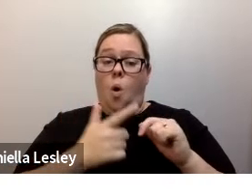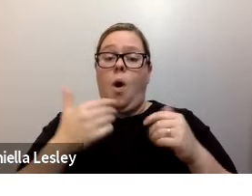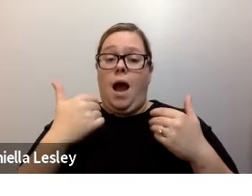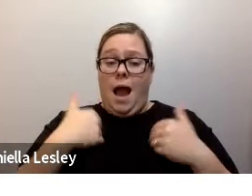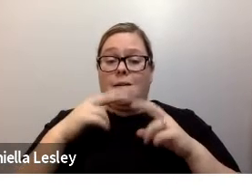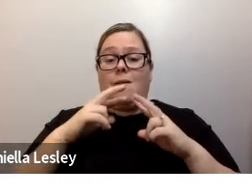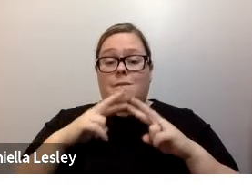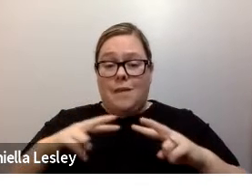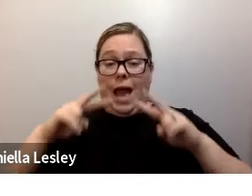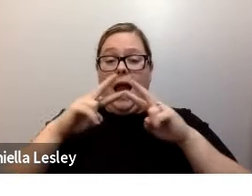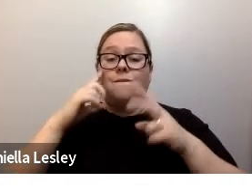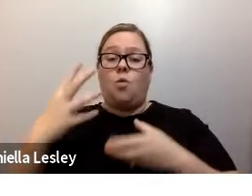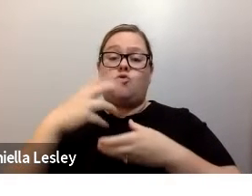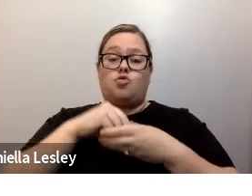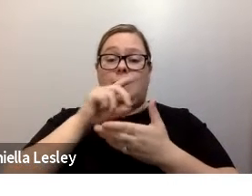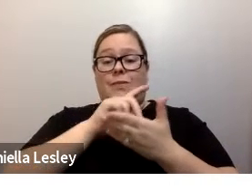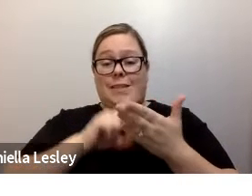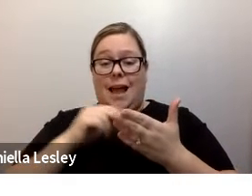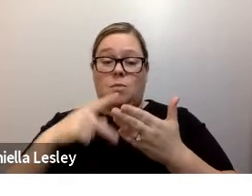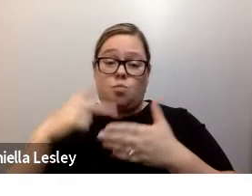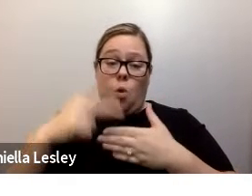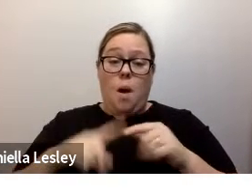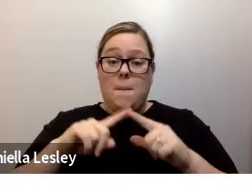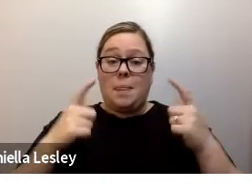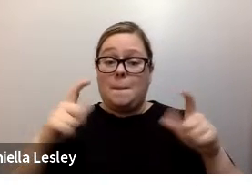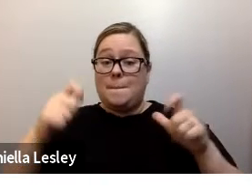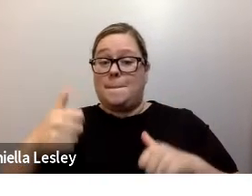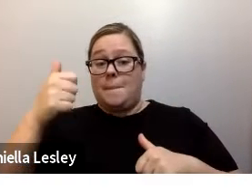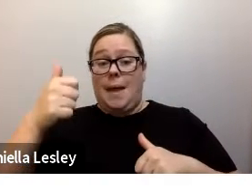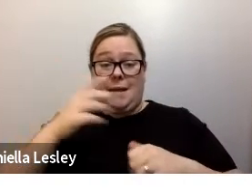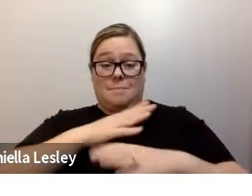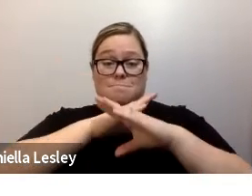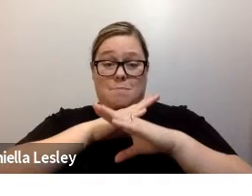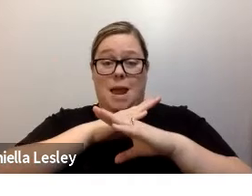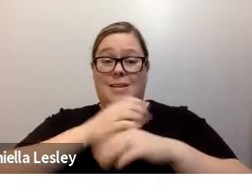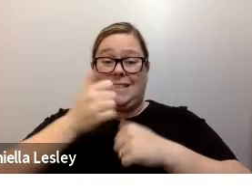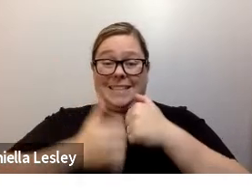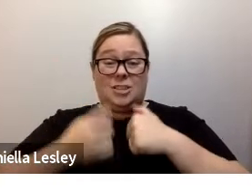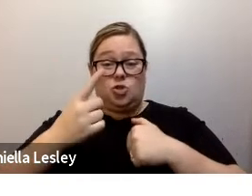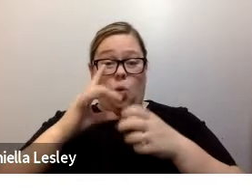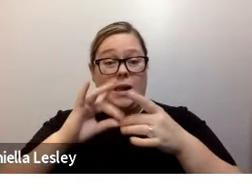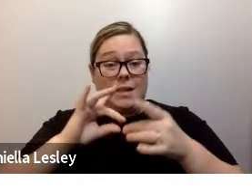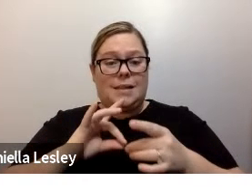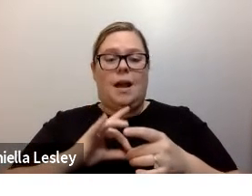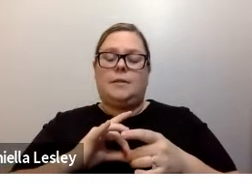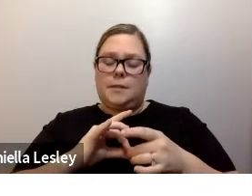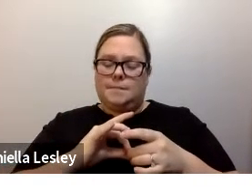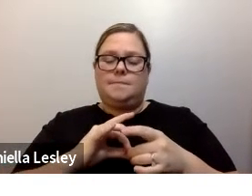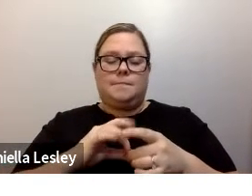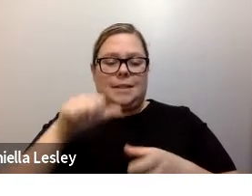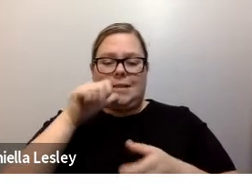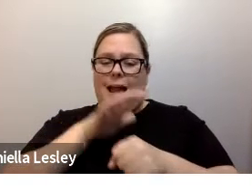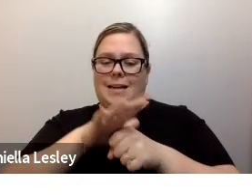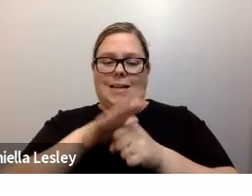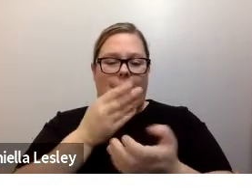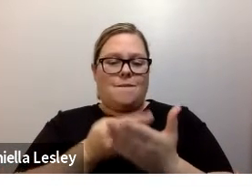inclusive design and programming. But the biggest barrier that each one of them has stated is there is a lack of funding. They